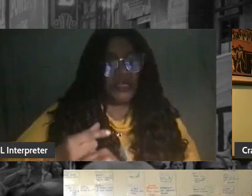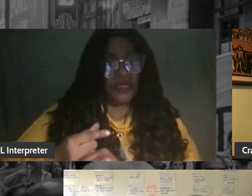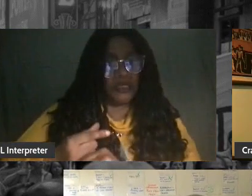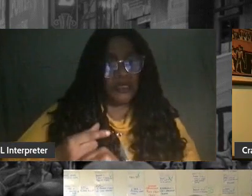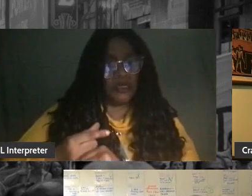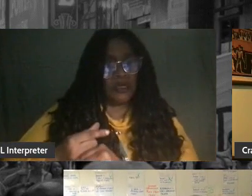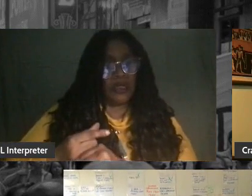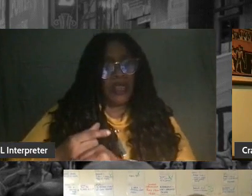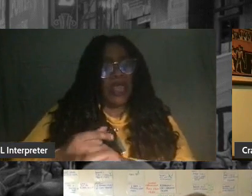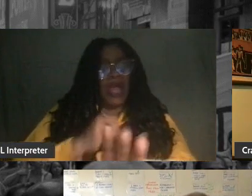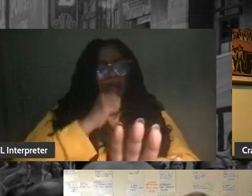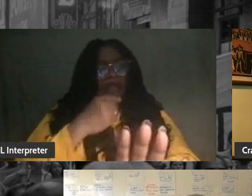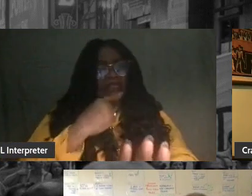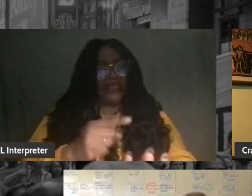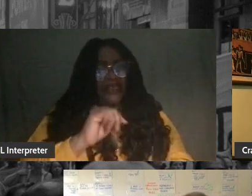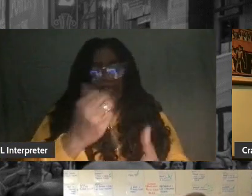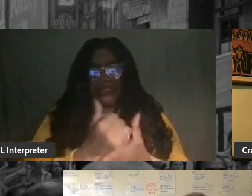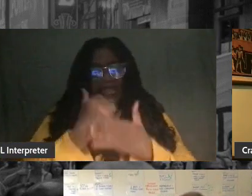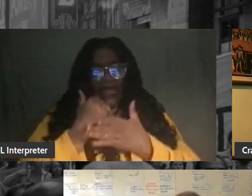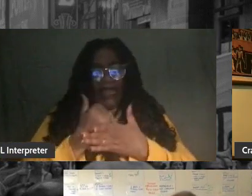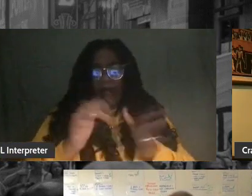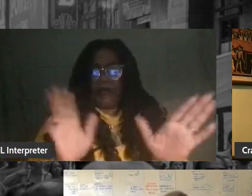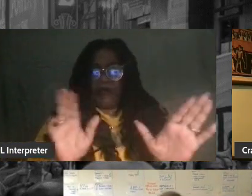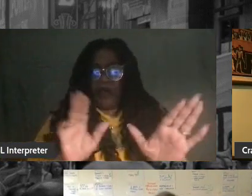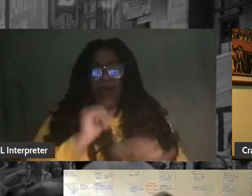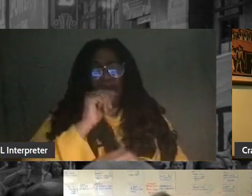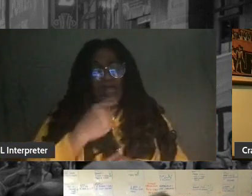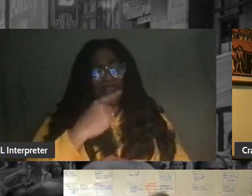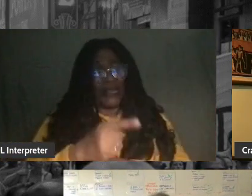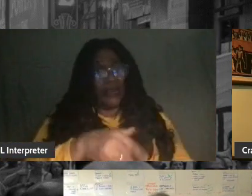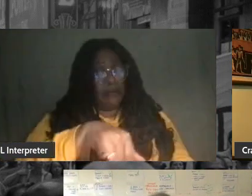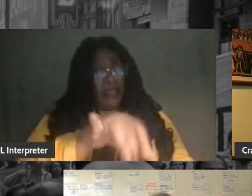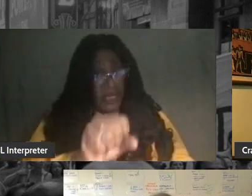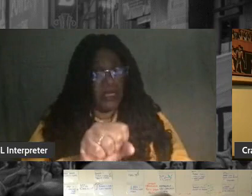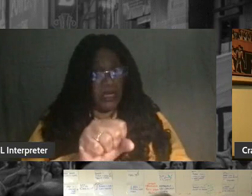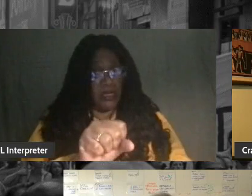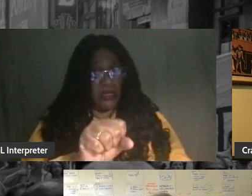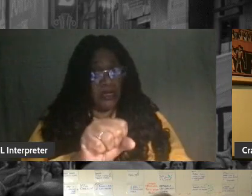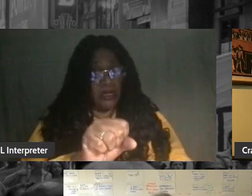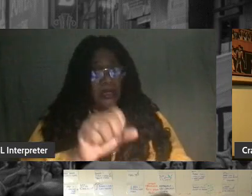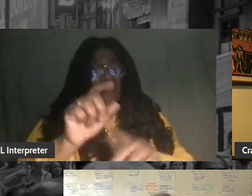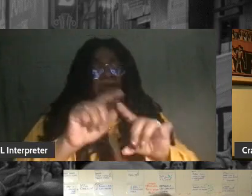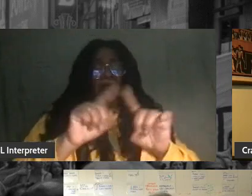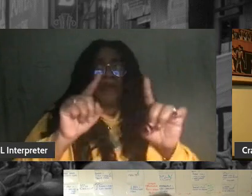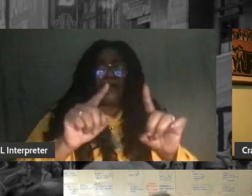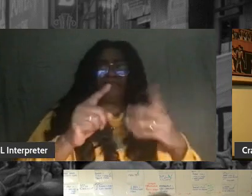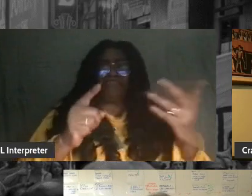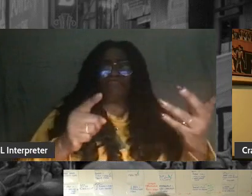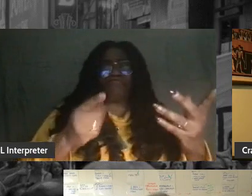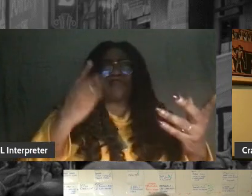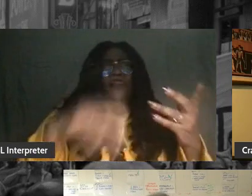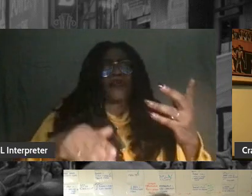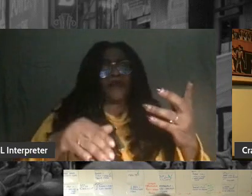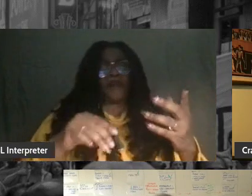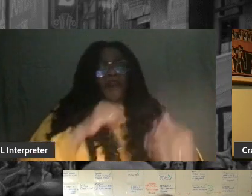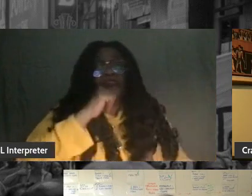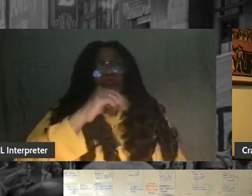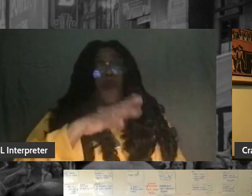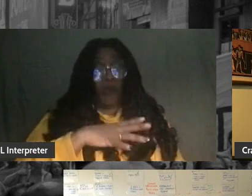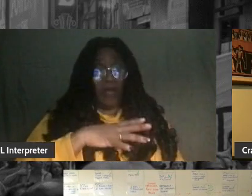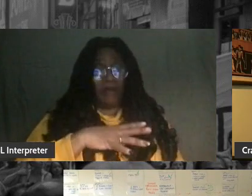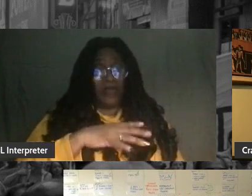And that's not to say that these men didn't help me in my career. They absolutely did. In fact, the women of my generation did not